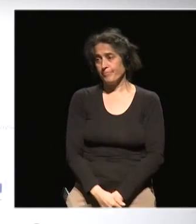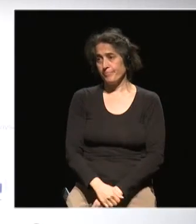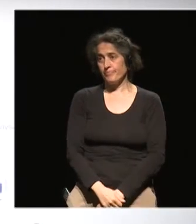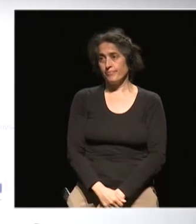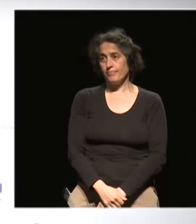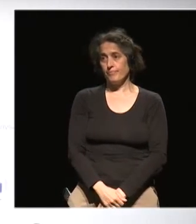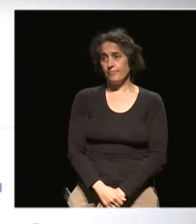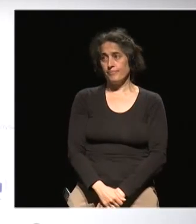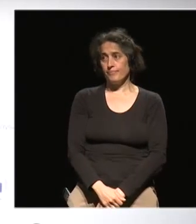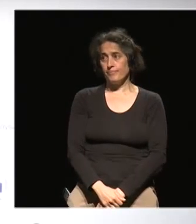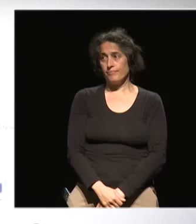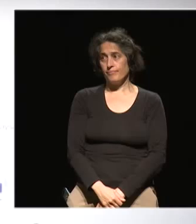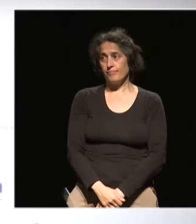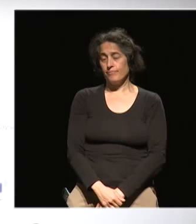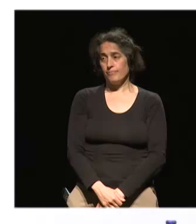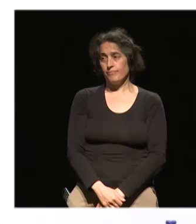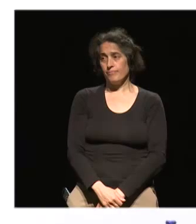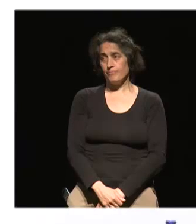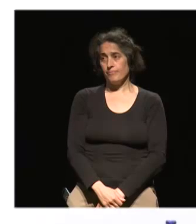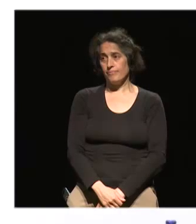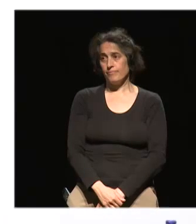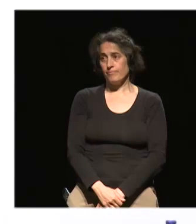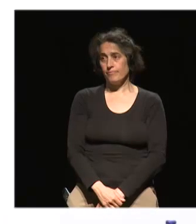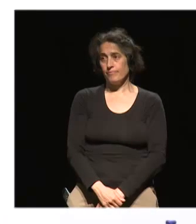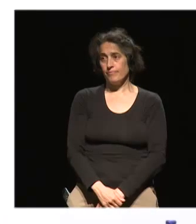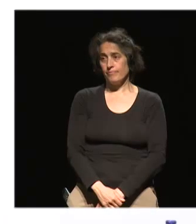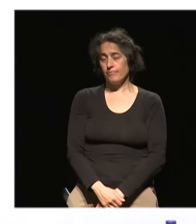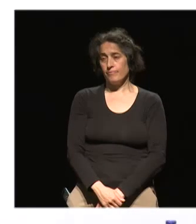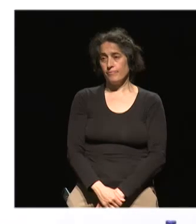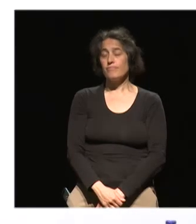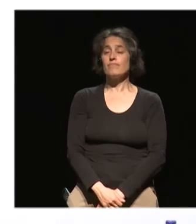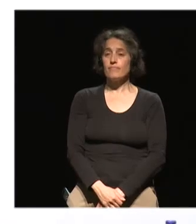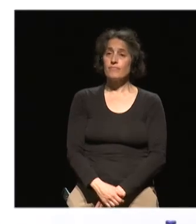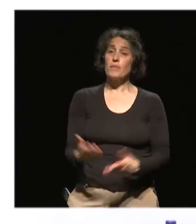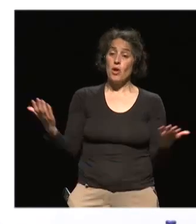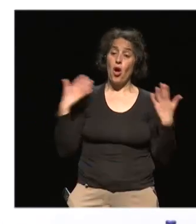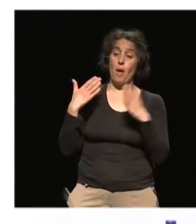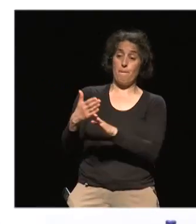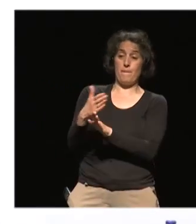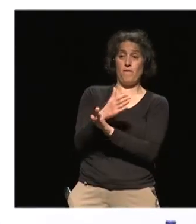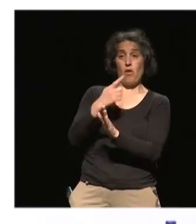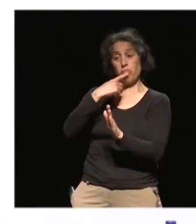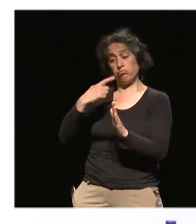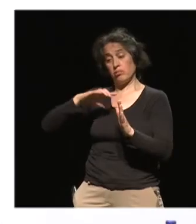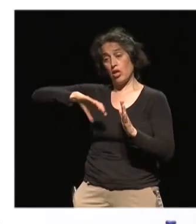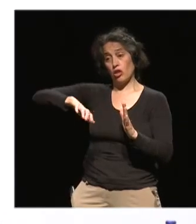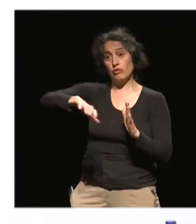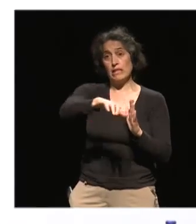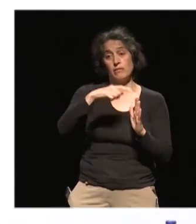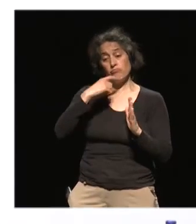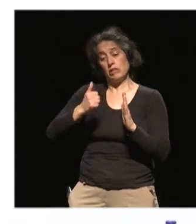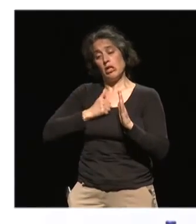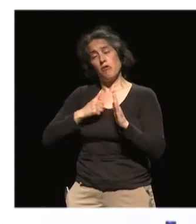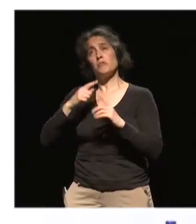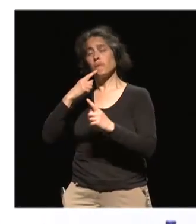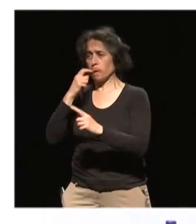are finished, what we really need is to mobilize the people, to get this feeling that everybody